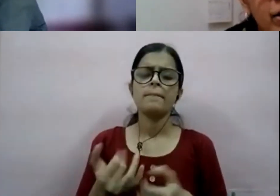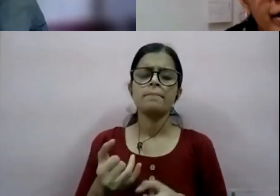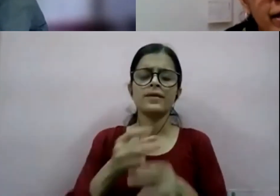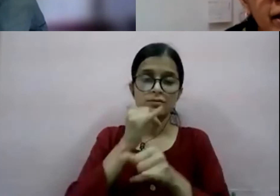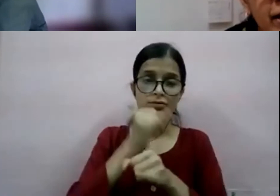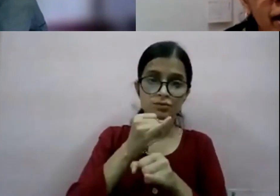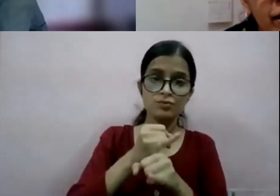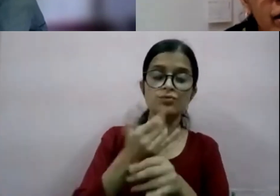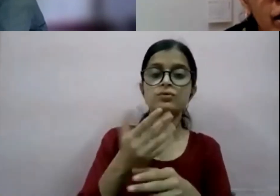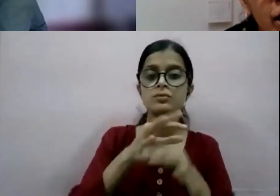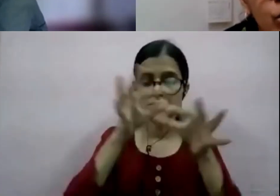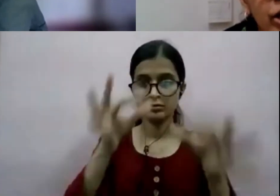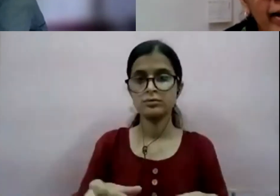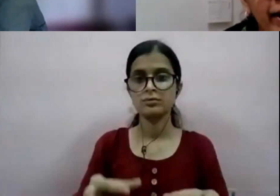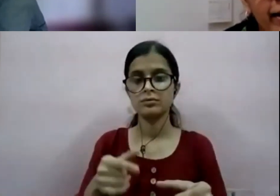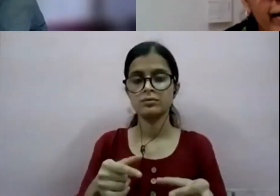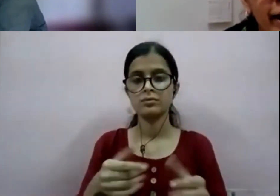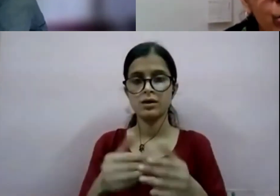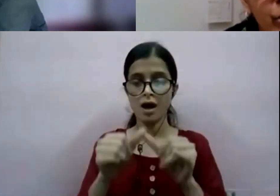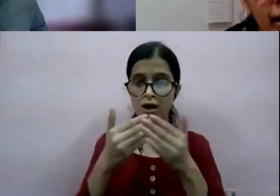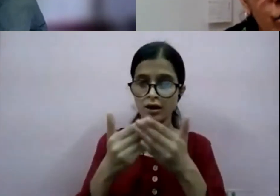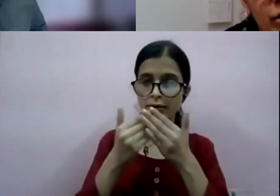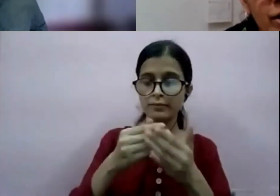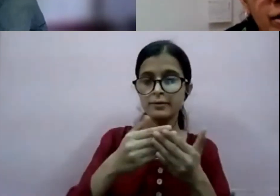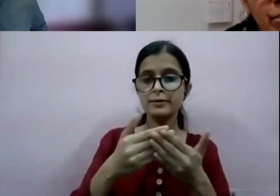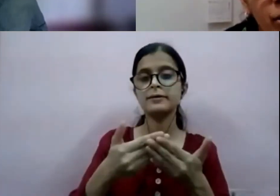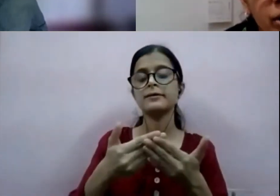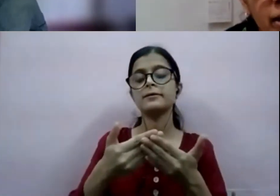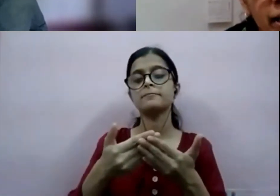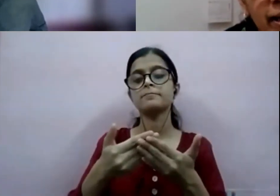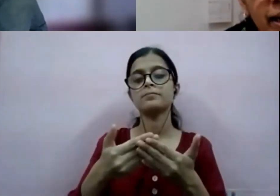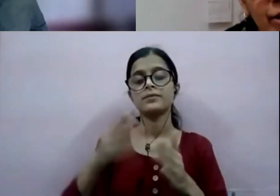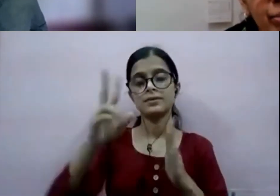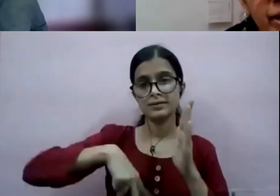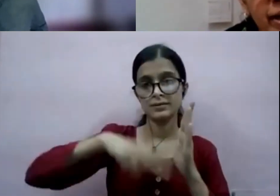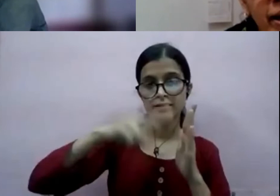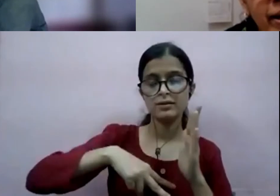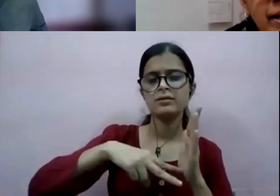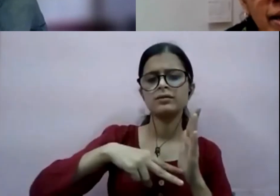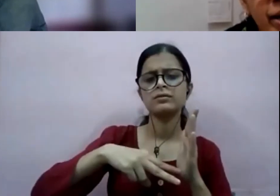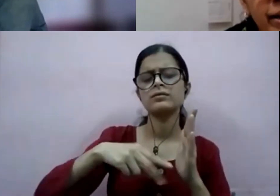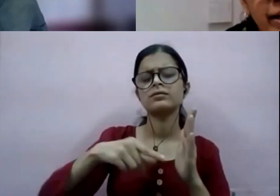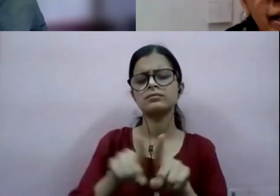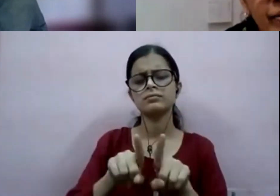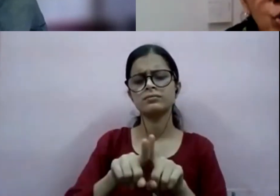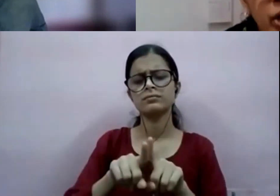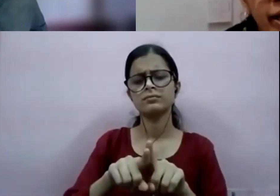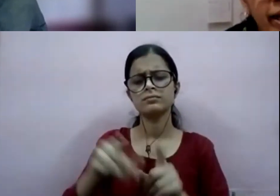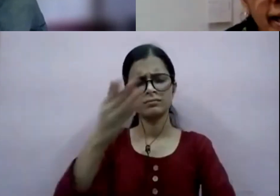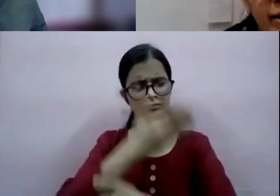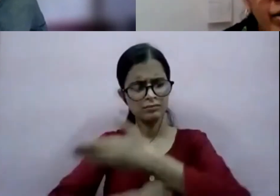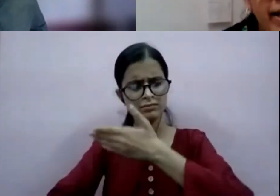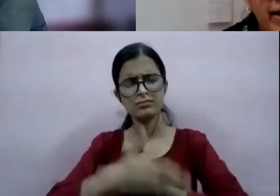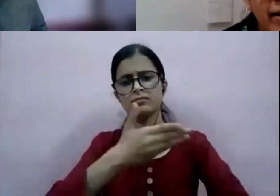in disability studies and the totalitarian right-wing ideologies in power that have been disabling the individual